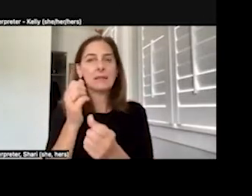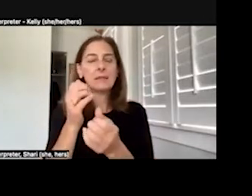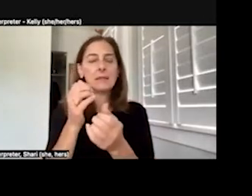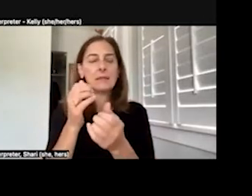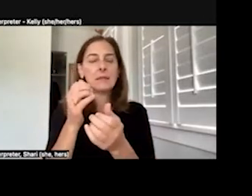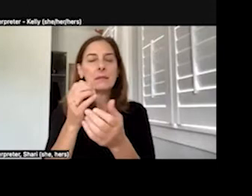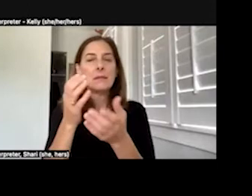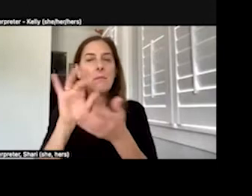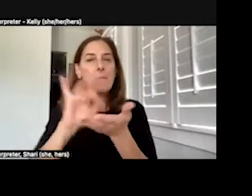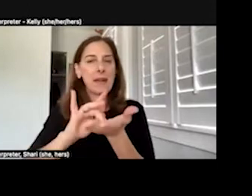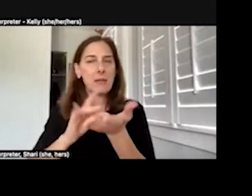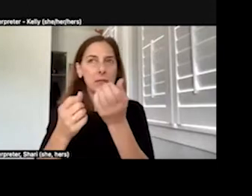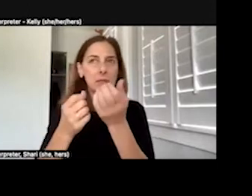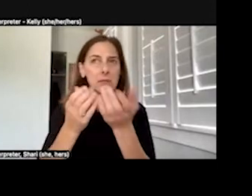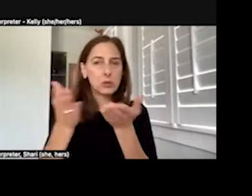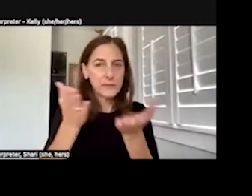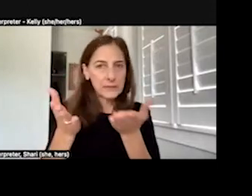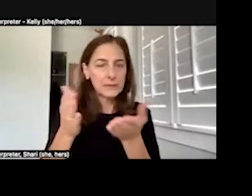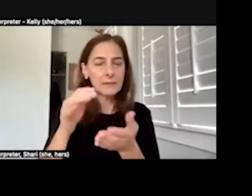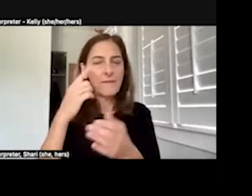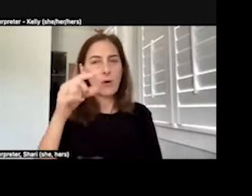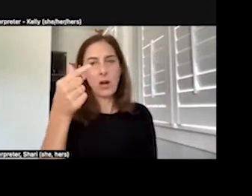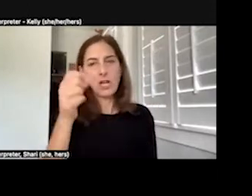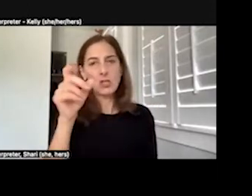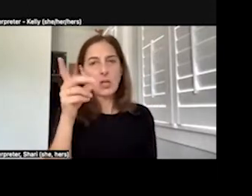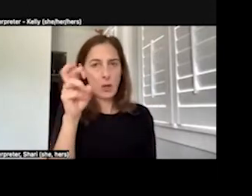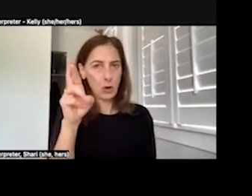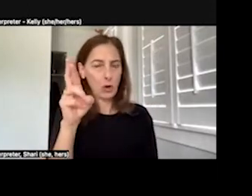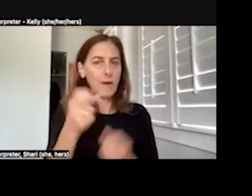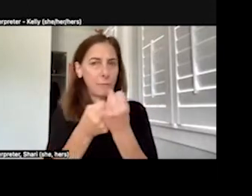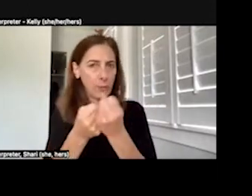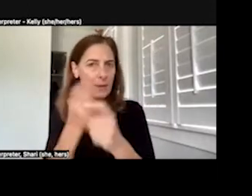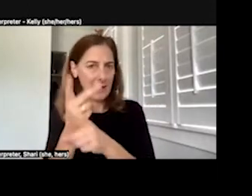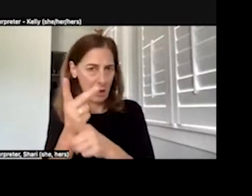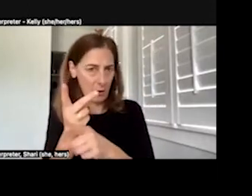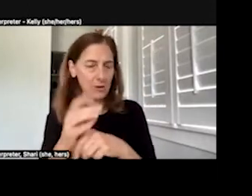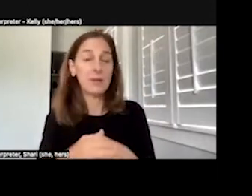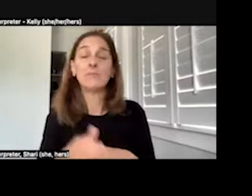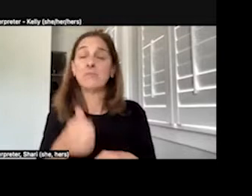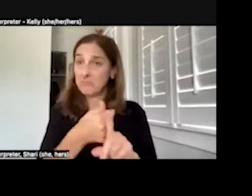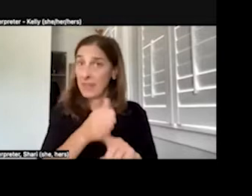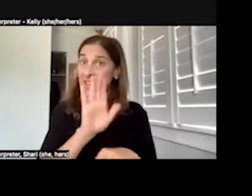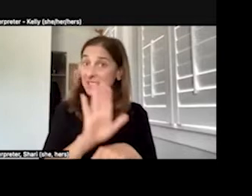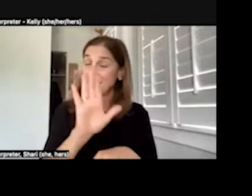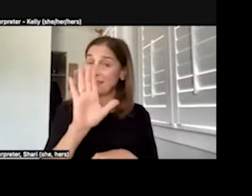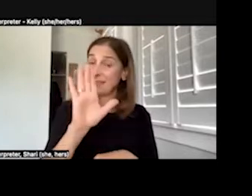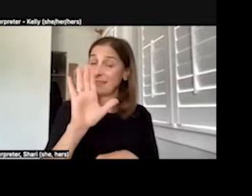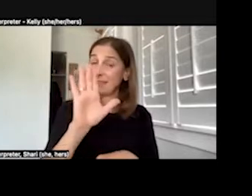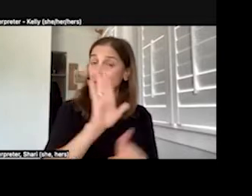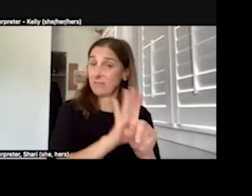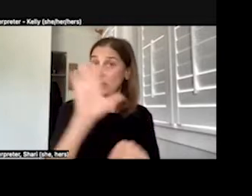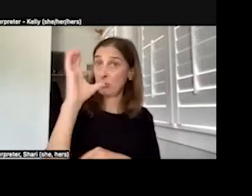and has work insurance that's not fully covering what they need.